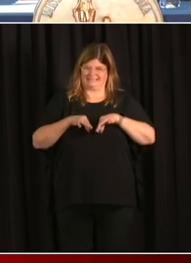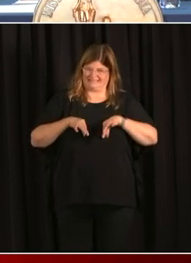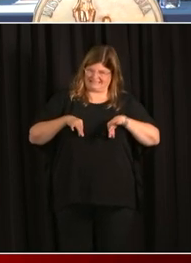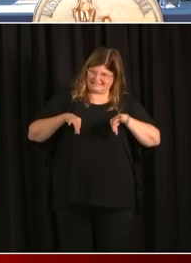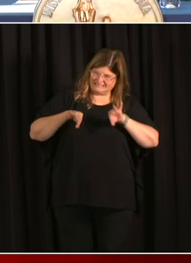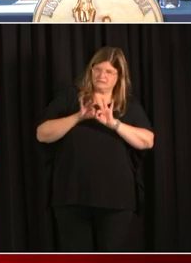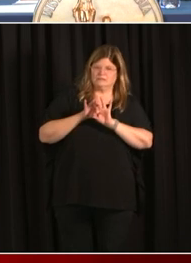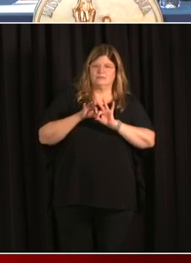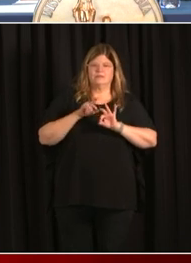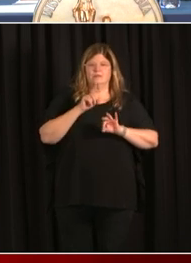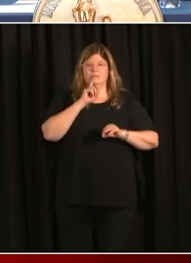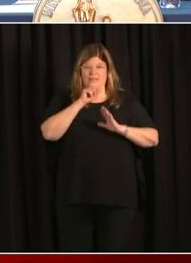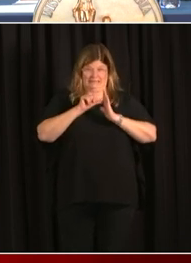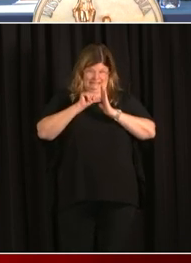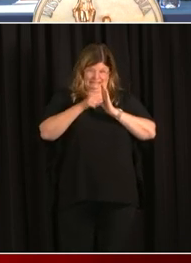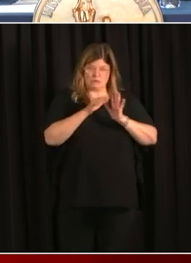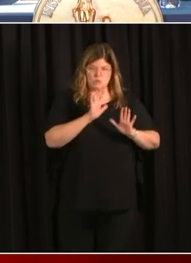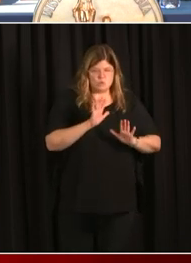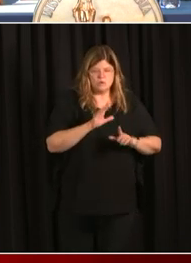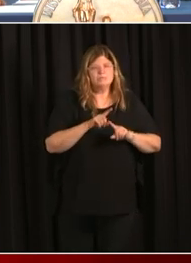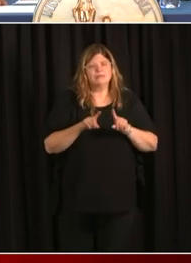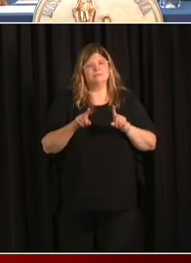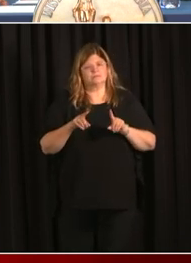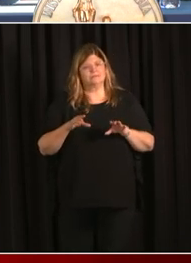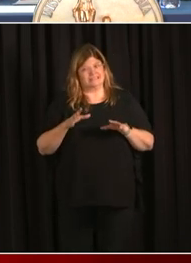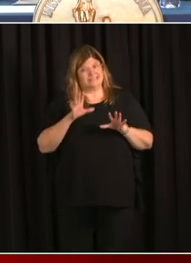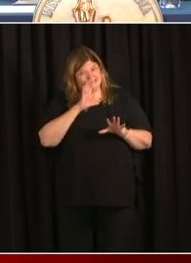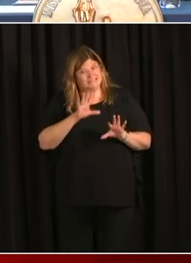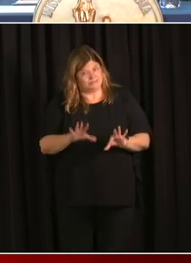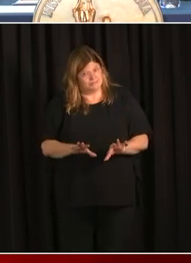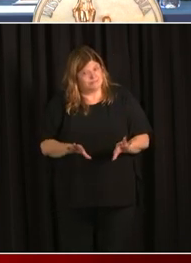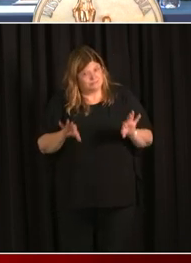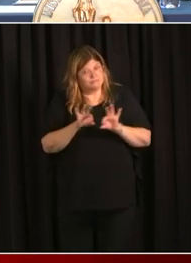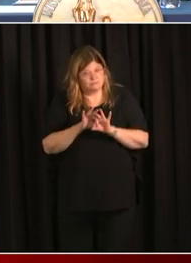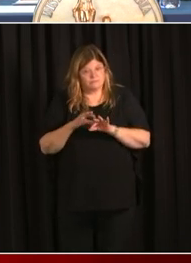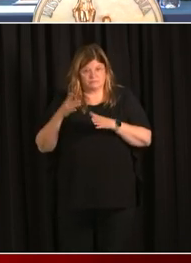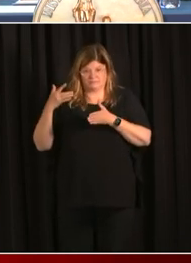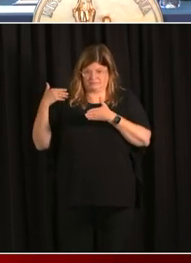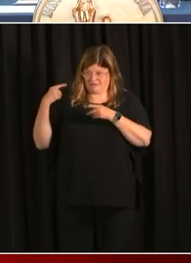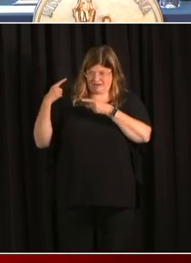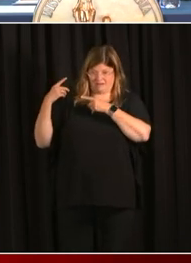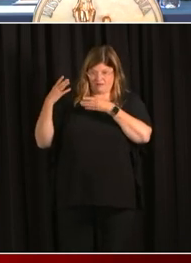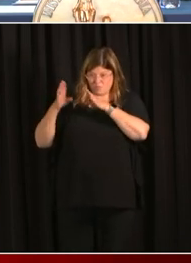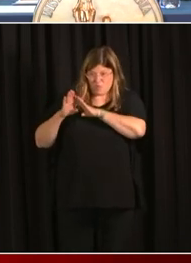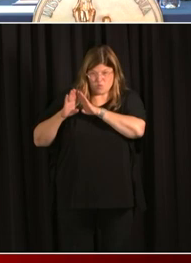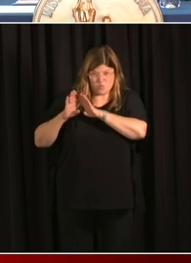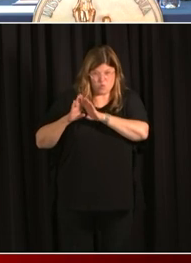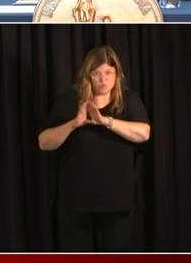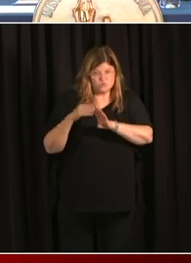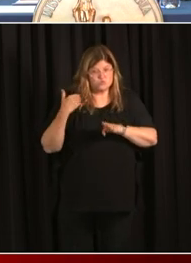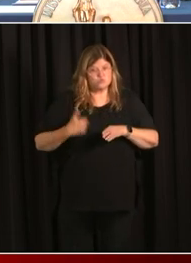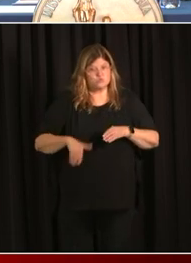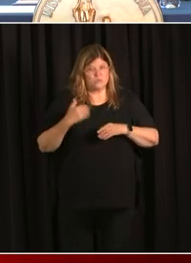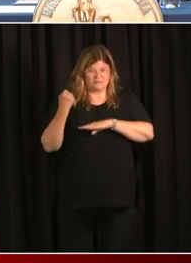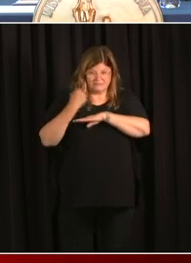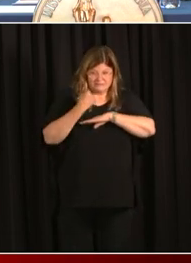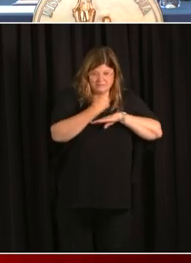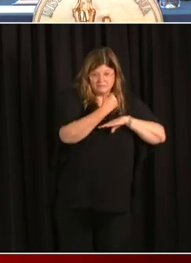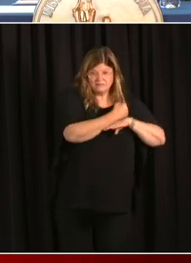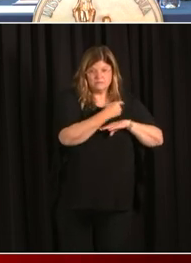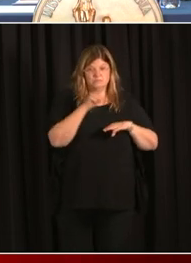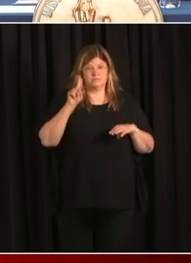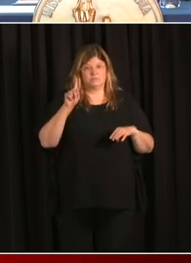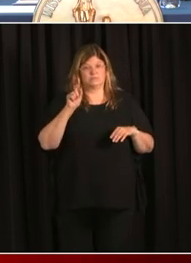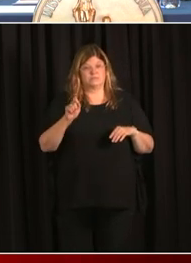understatement. Because of the shutdowns related to COVID,